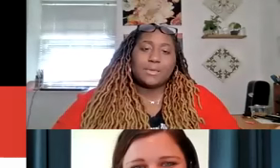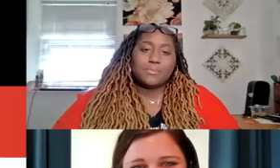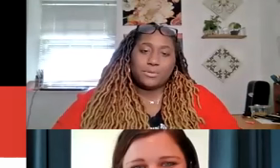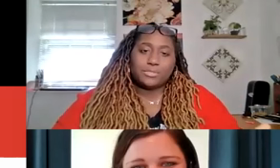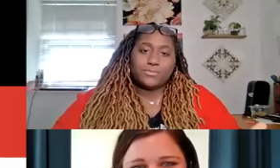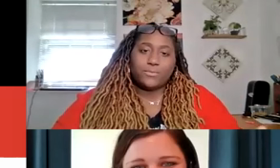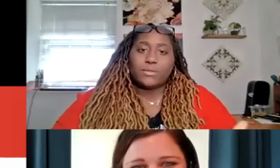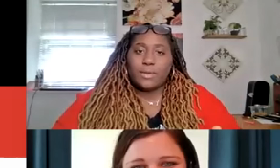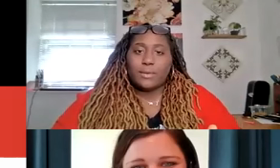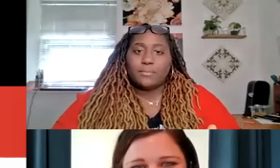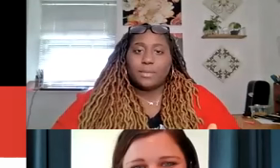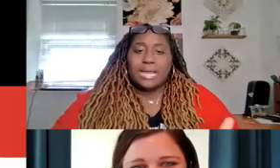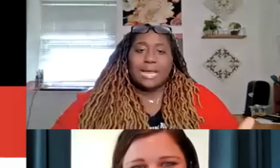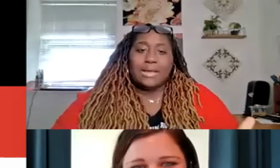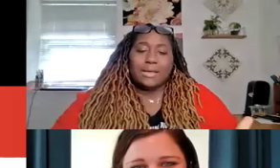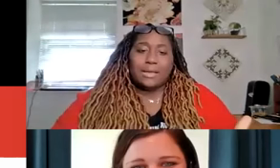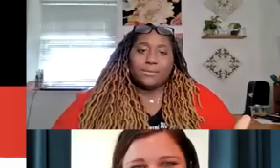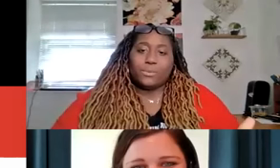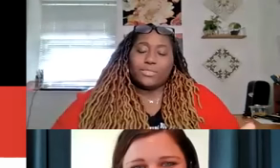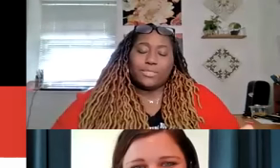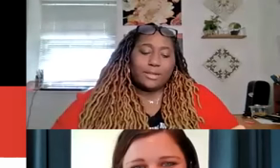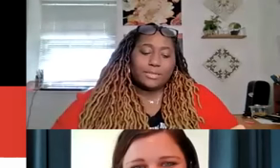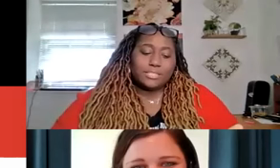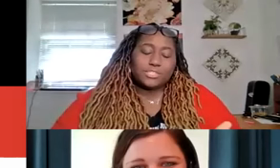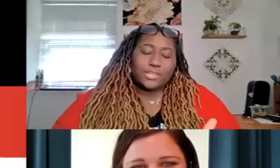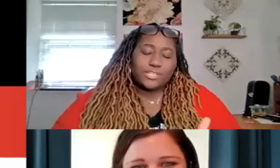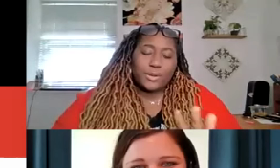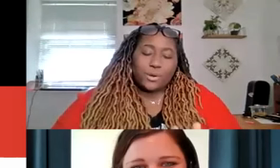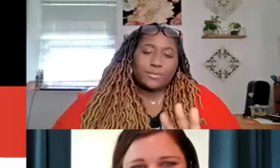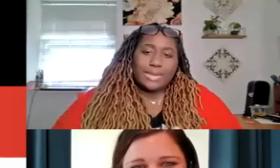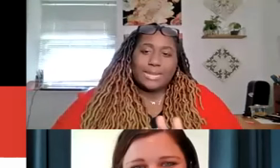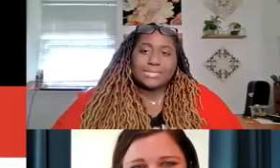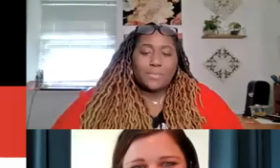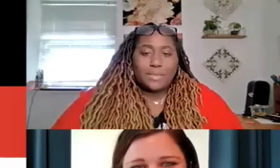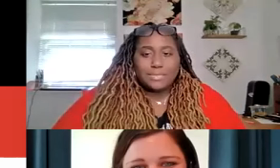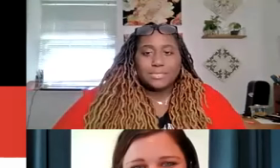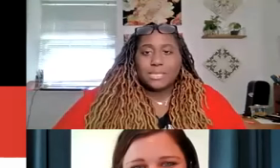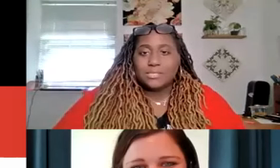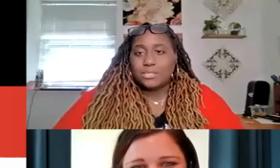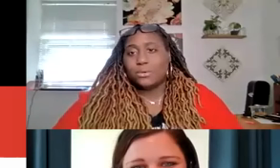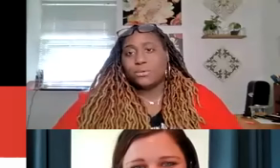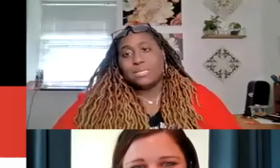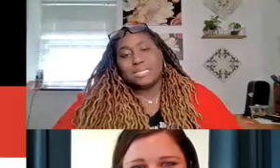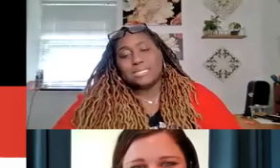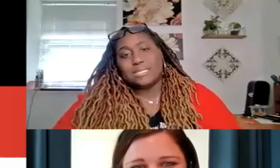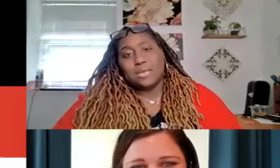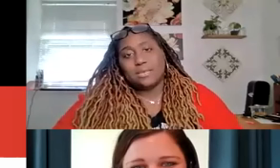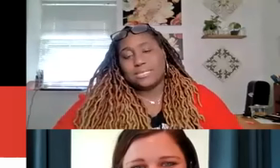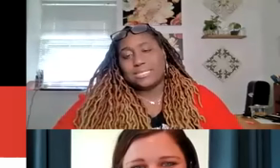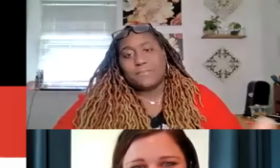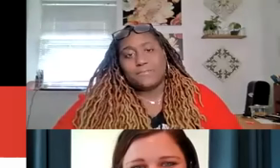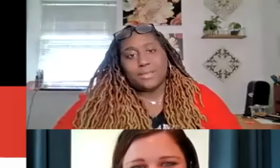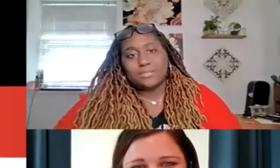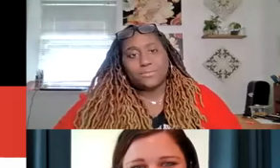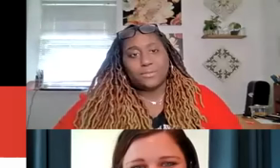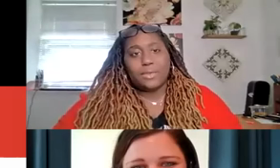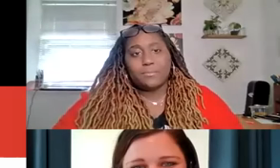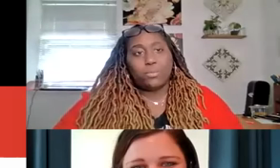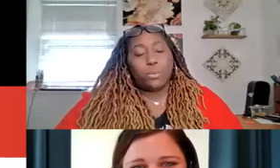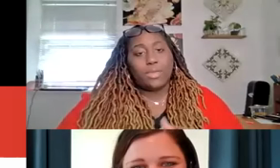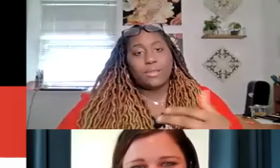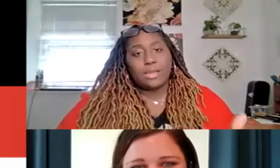to get computers for them with their discretionary work-related expenses. And so this is a set of funds